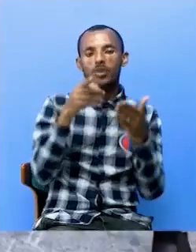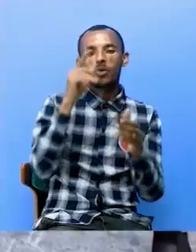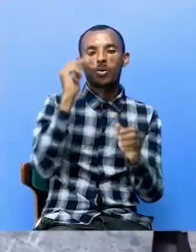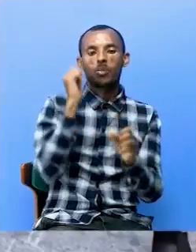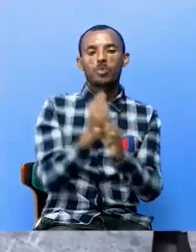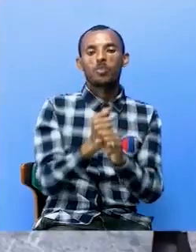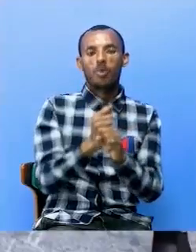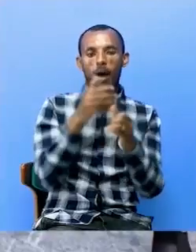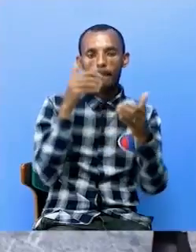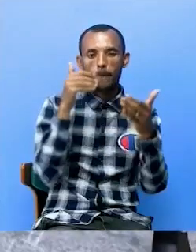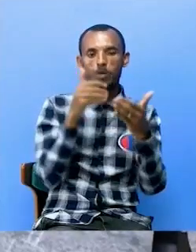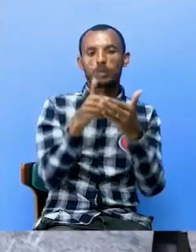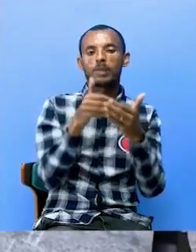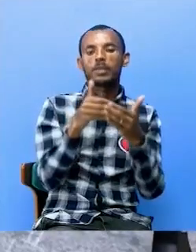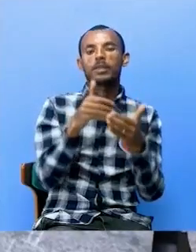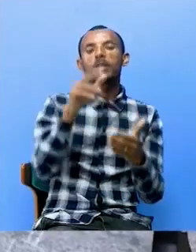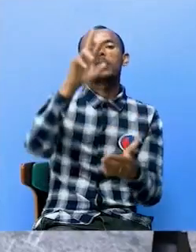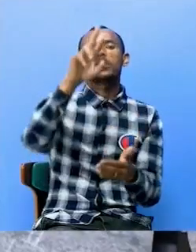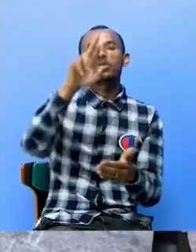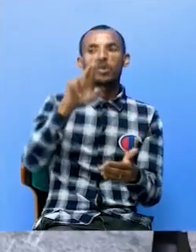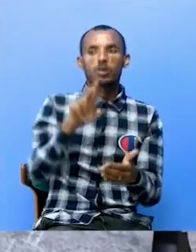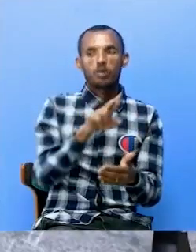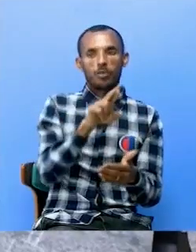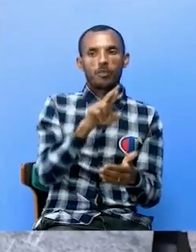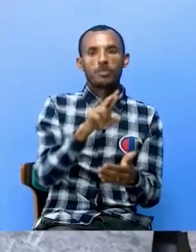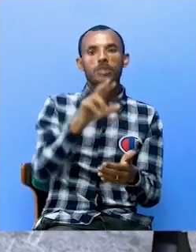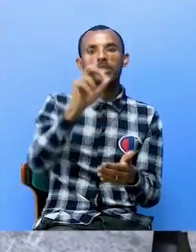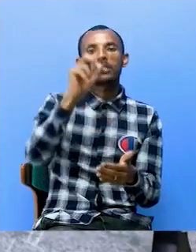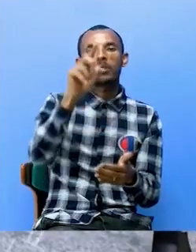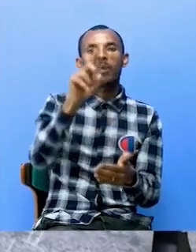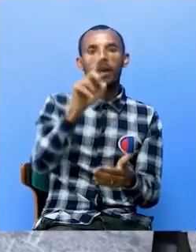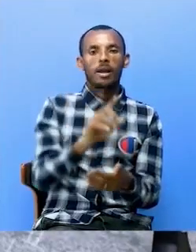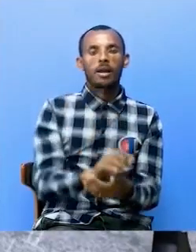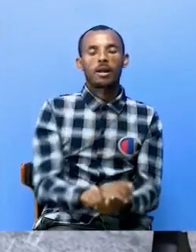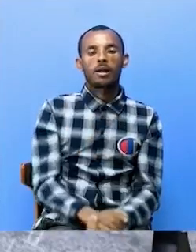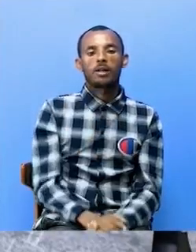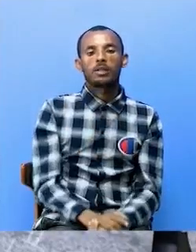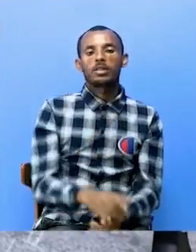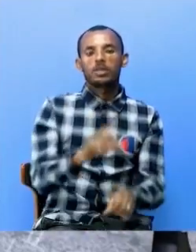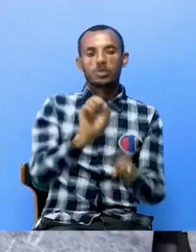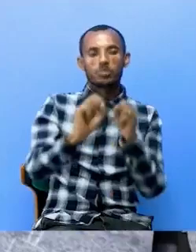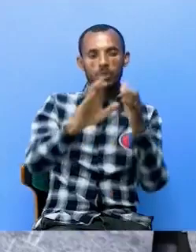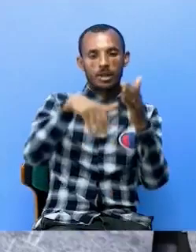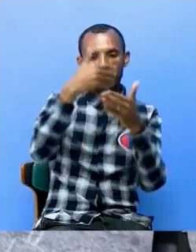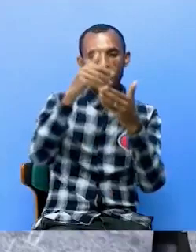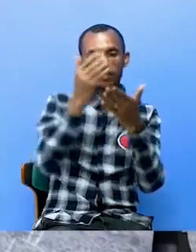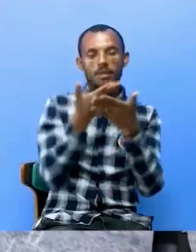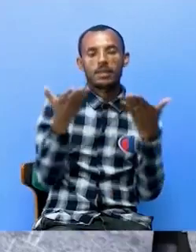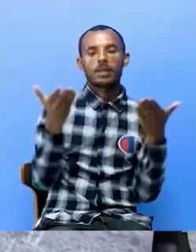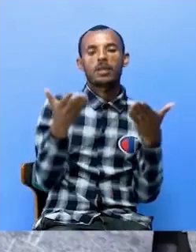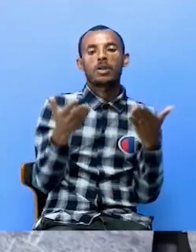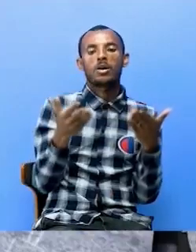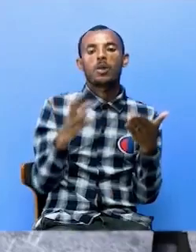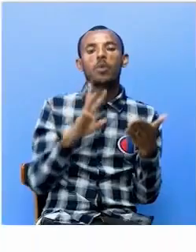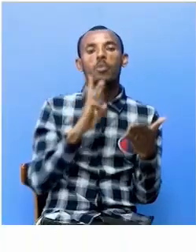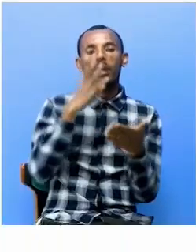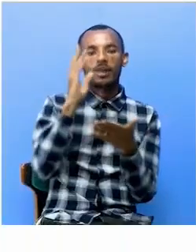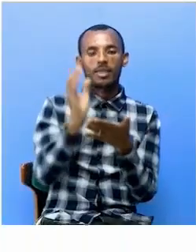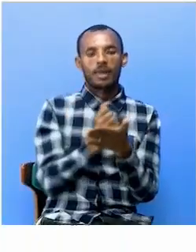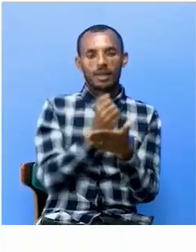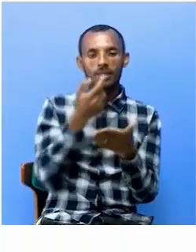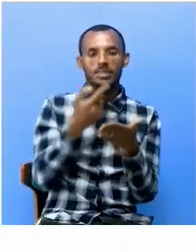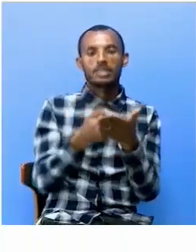in approximating square root of 31. So the next thing is we take